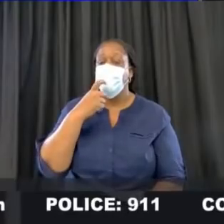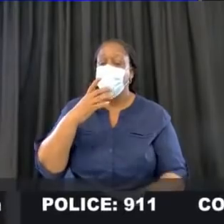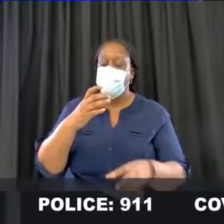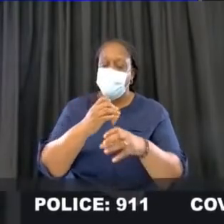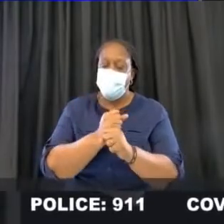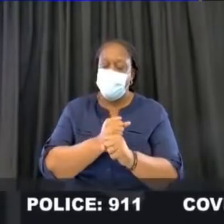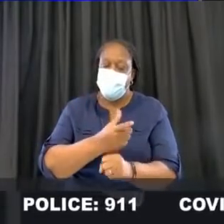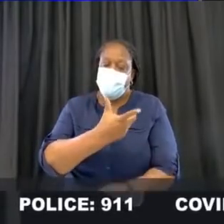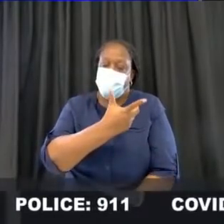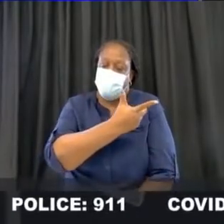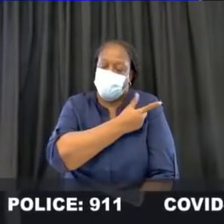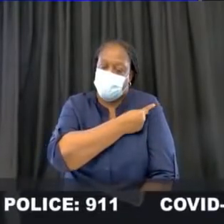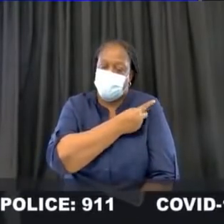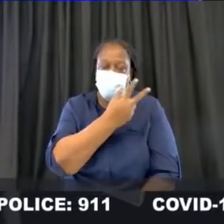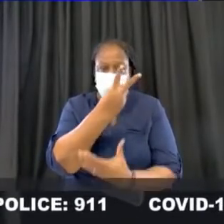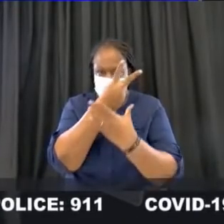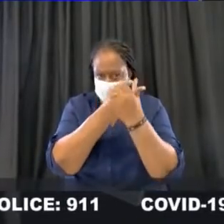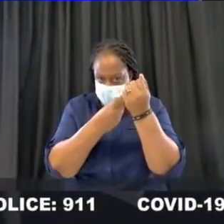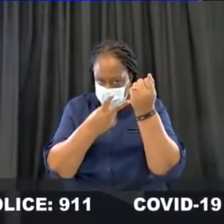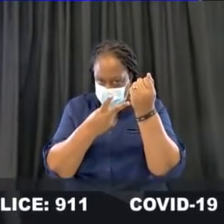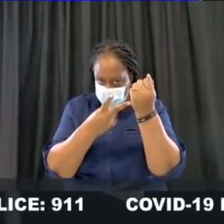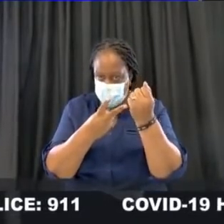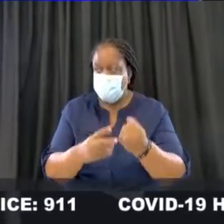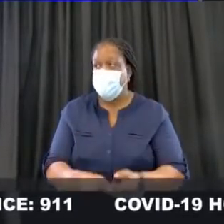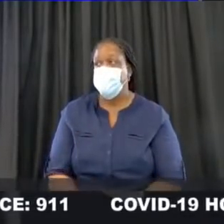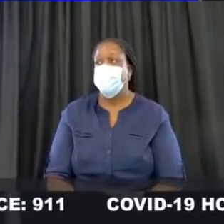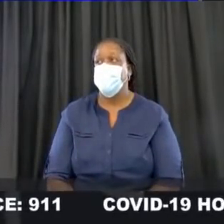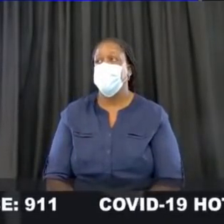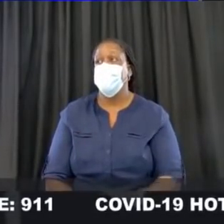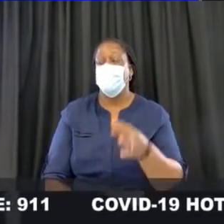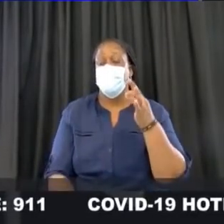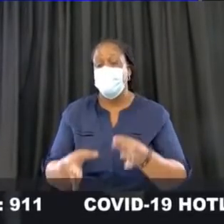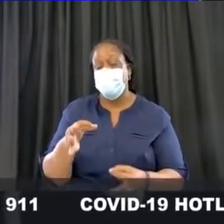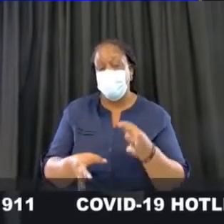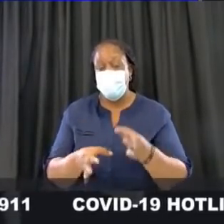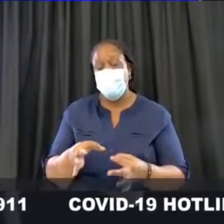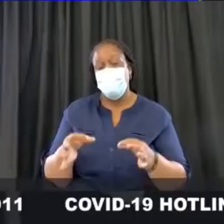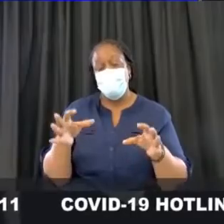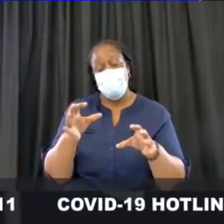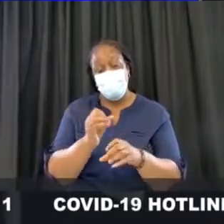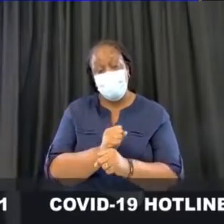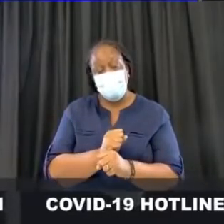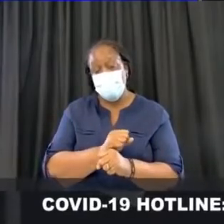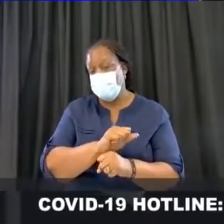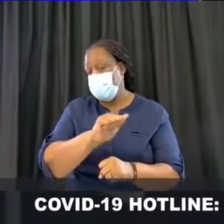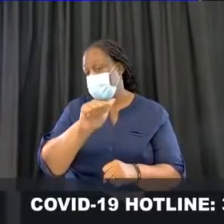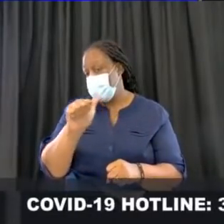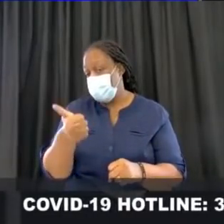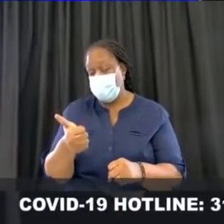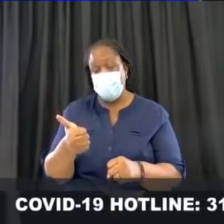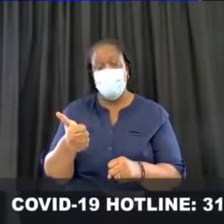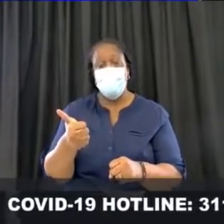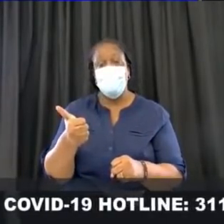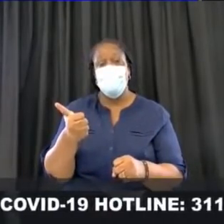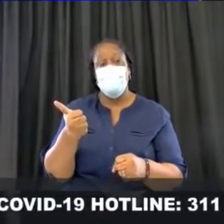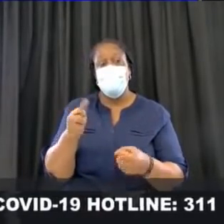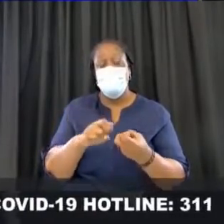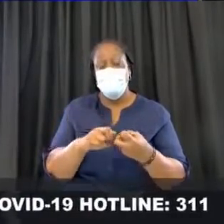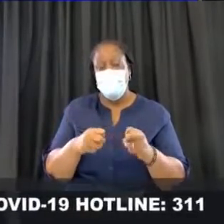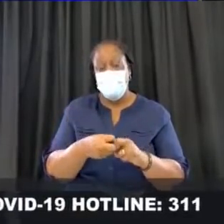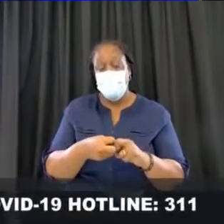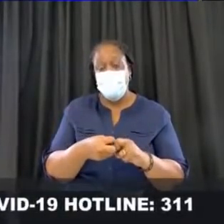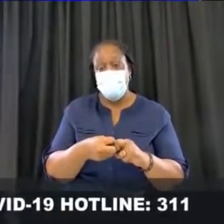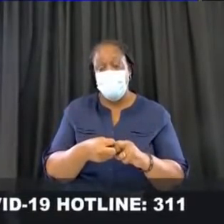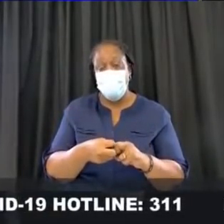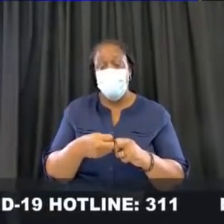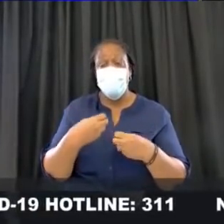vaccine or the Pfizer-BioNTech vaccine, if you are experiencing any adverse effects, make sure to report